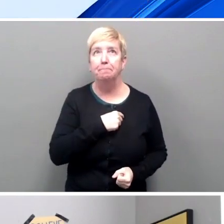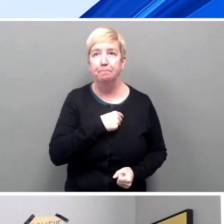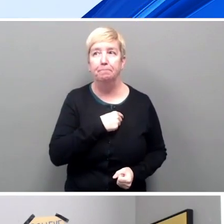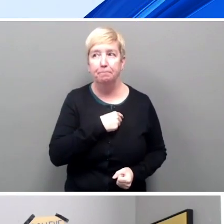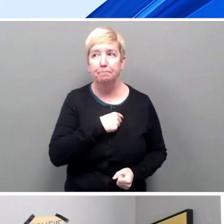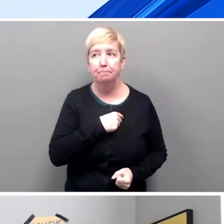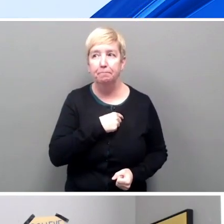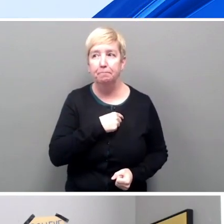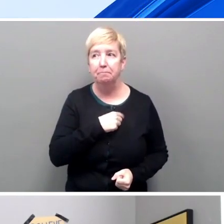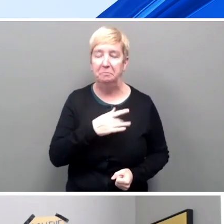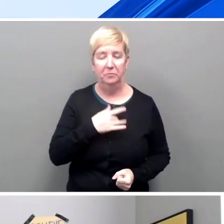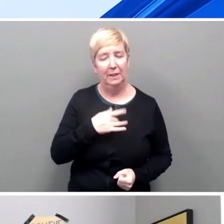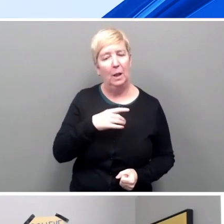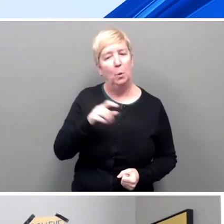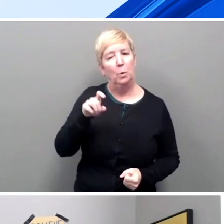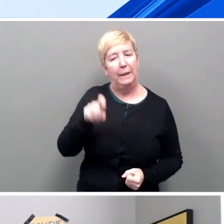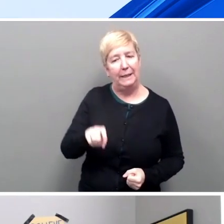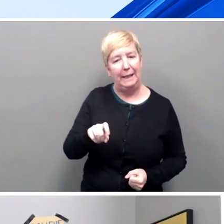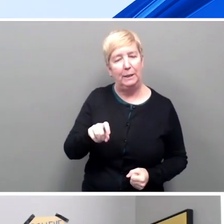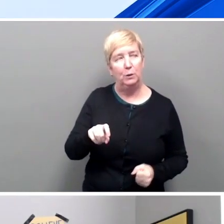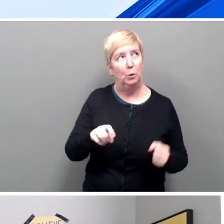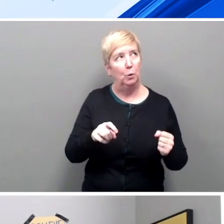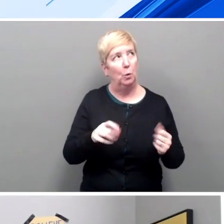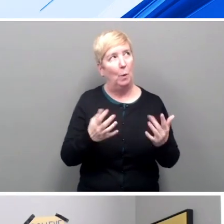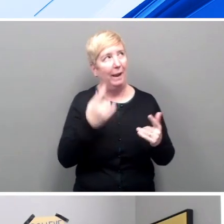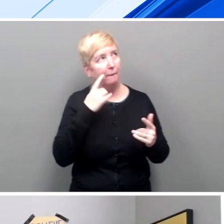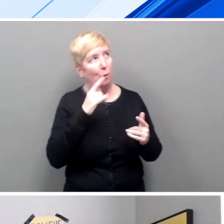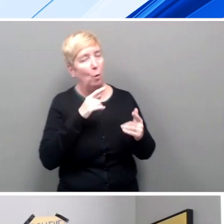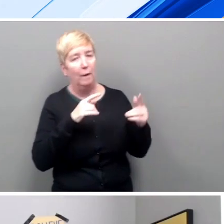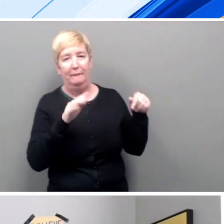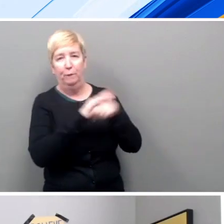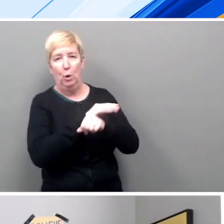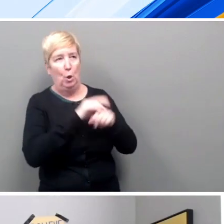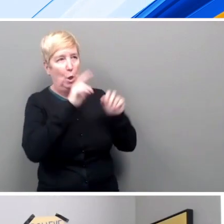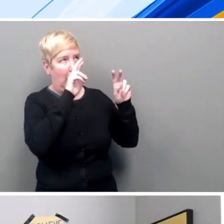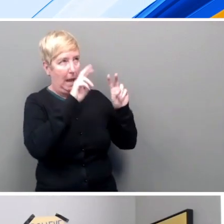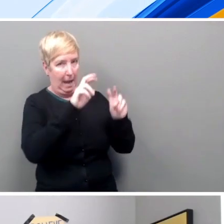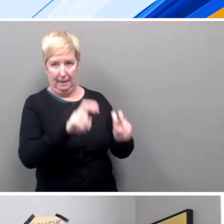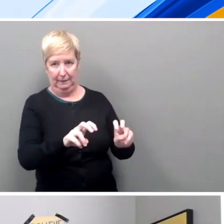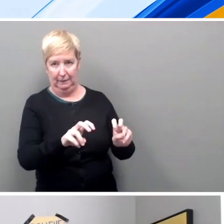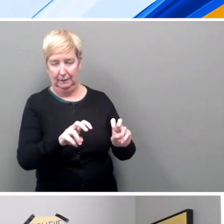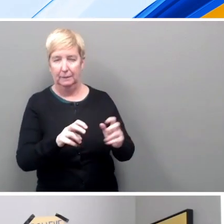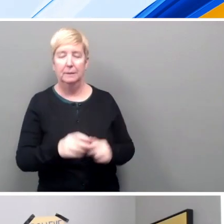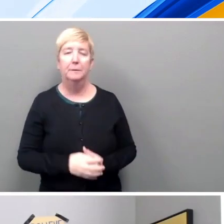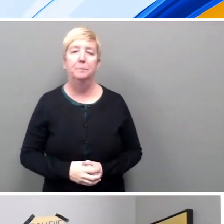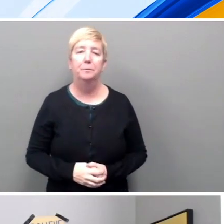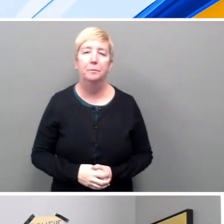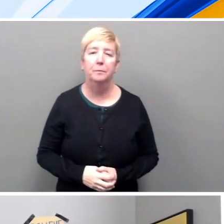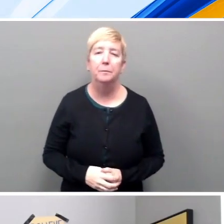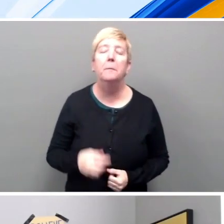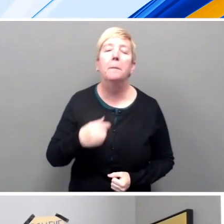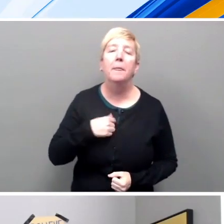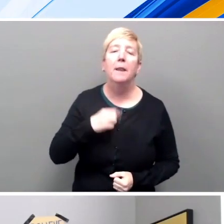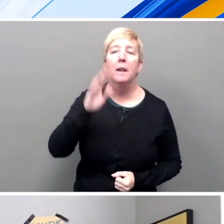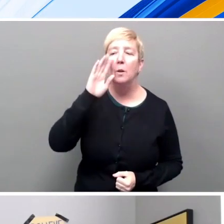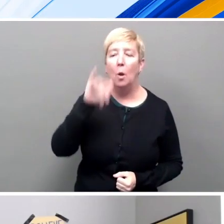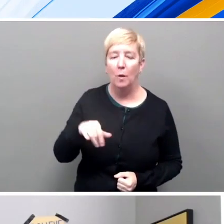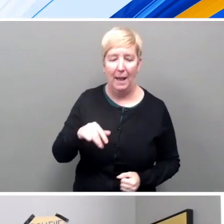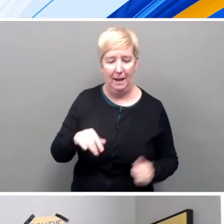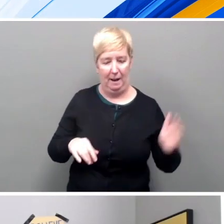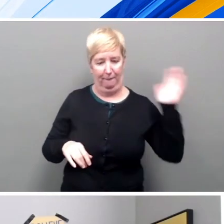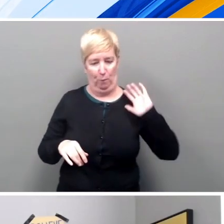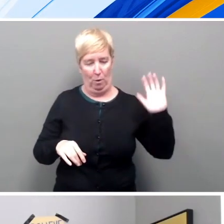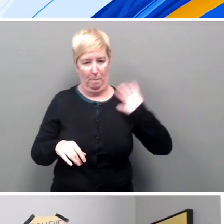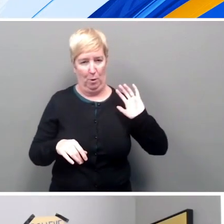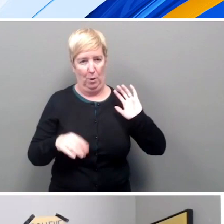probably need to wait till we do that full analysis. I know this is supported by a former